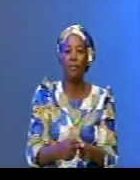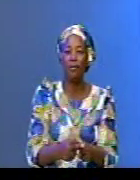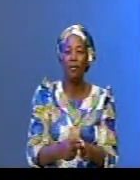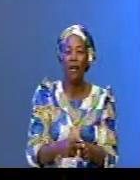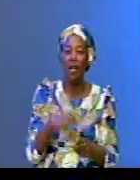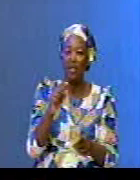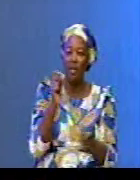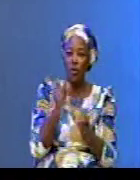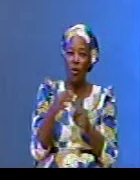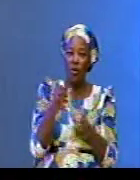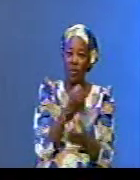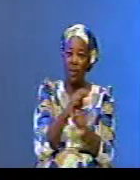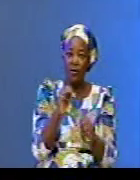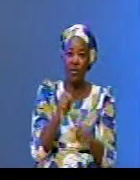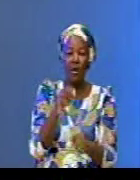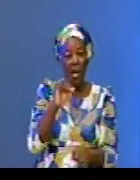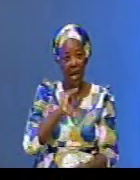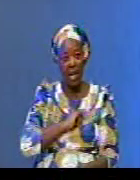word to perform it.